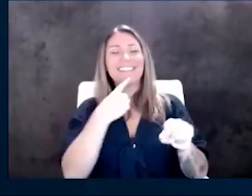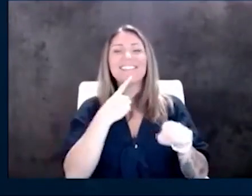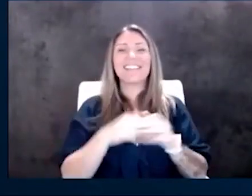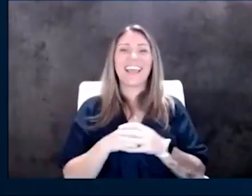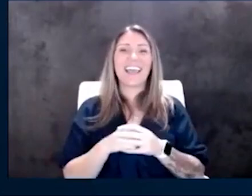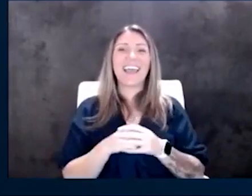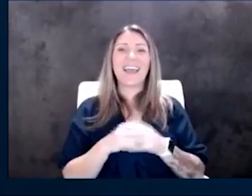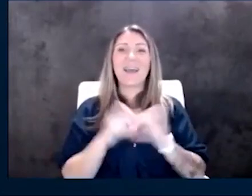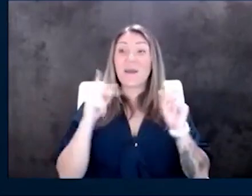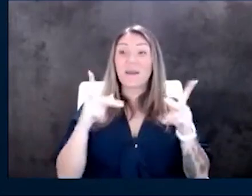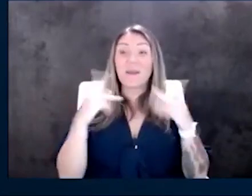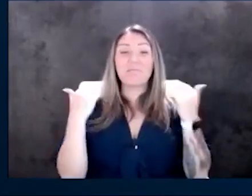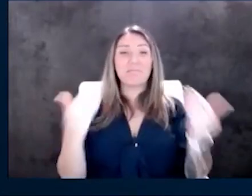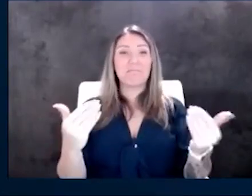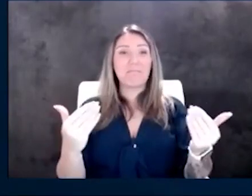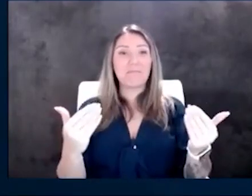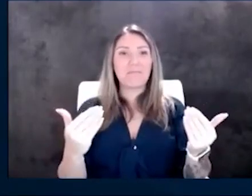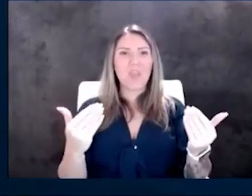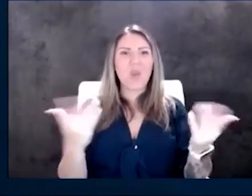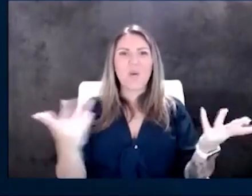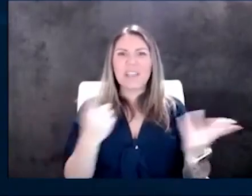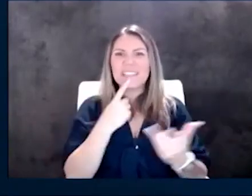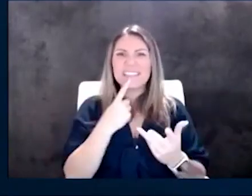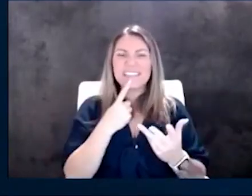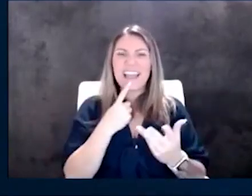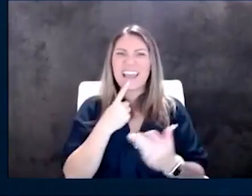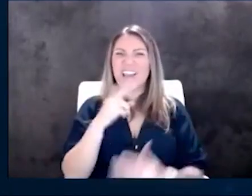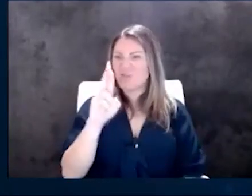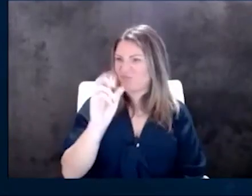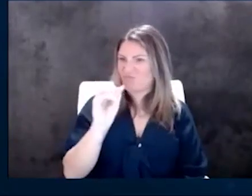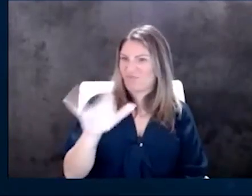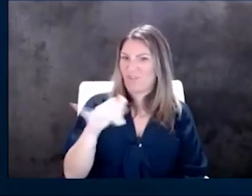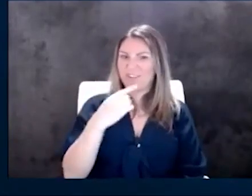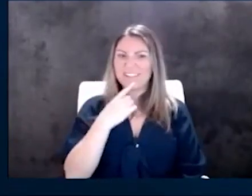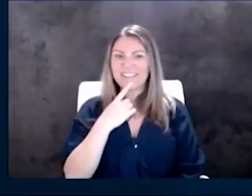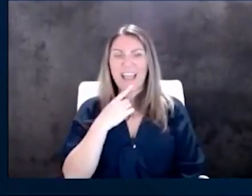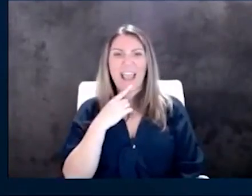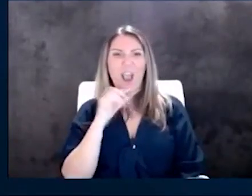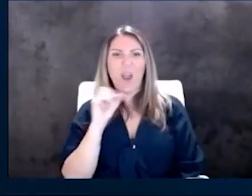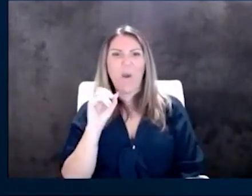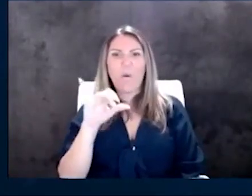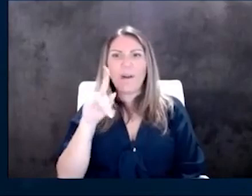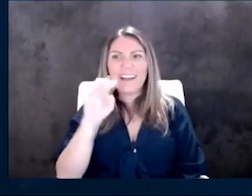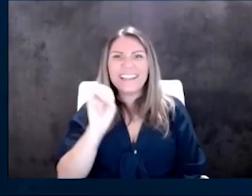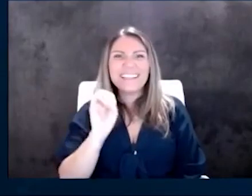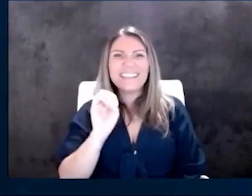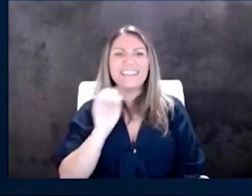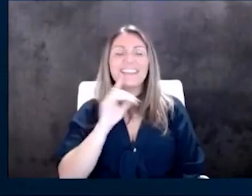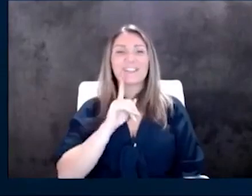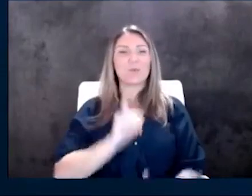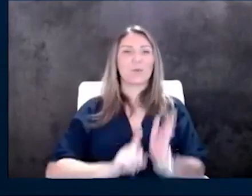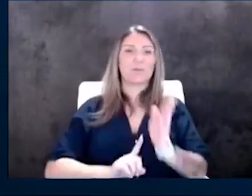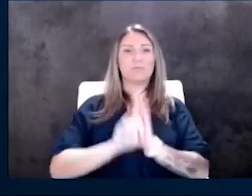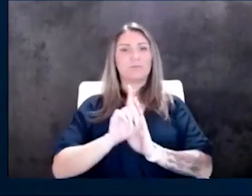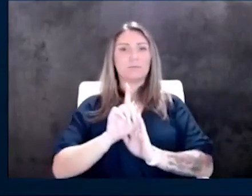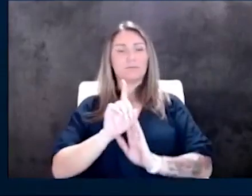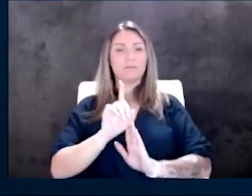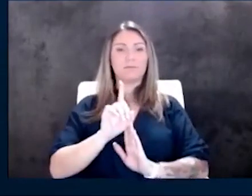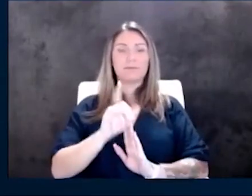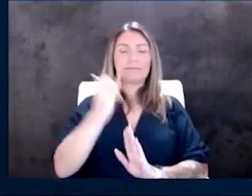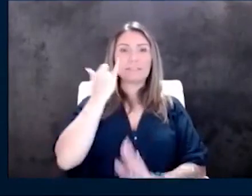Can I just say what Roy would say? Well, Oi! Oi! Okay, Oi. so look at you. Now stand up straight. Now if Joe